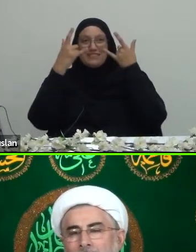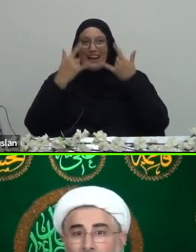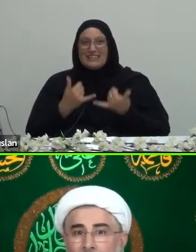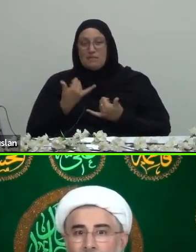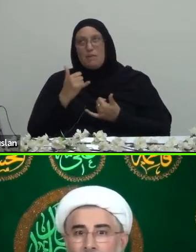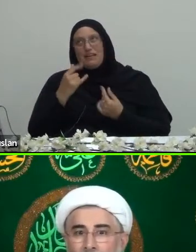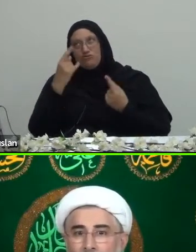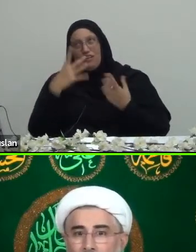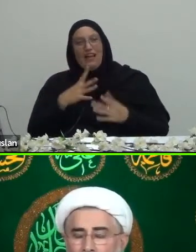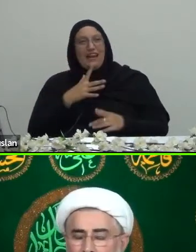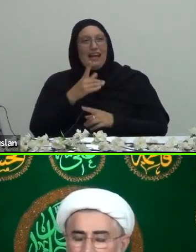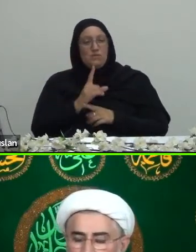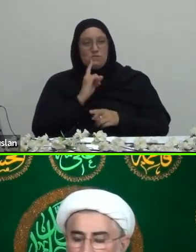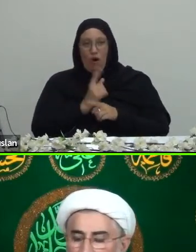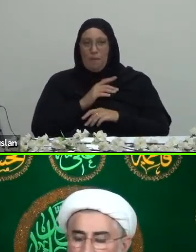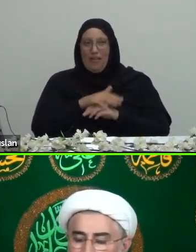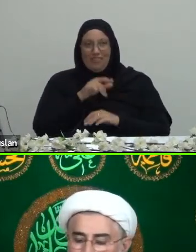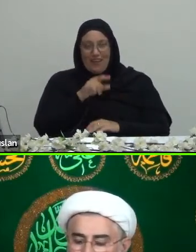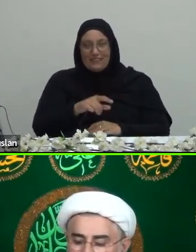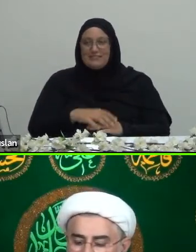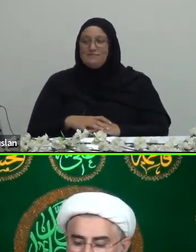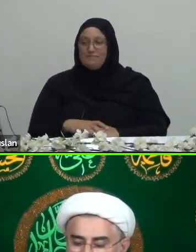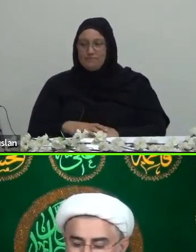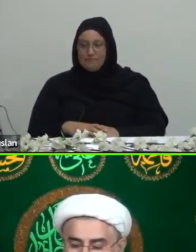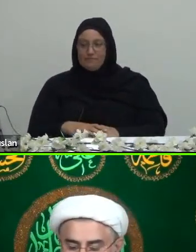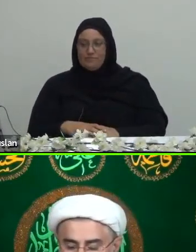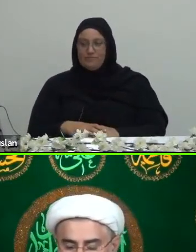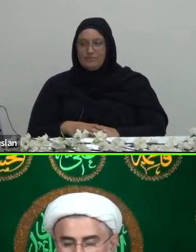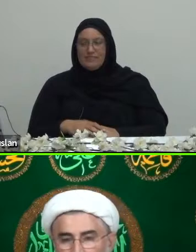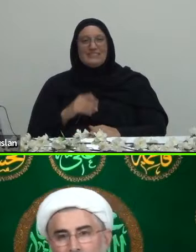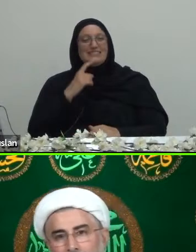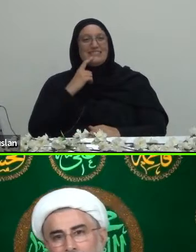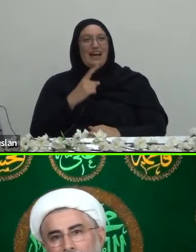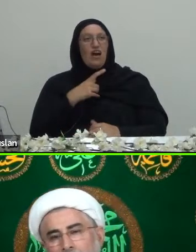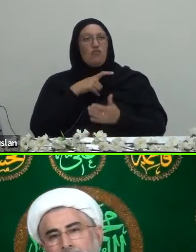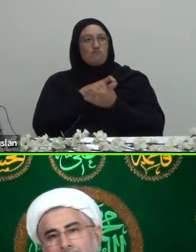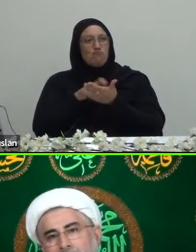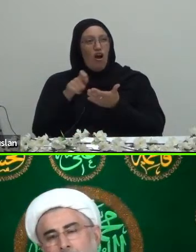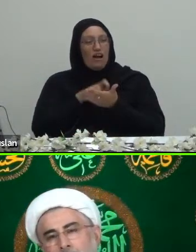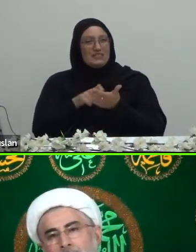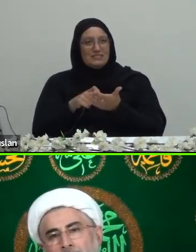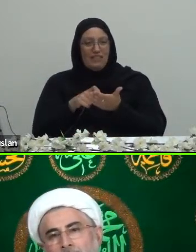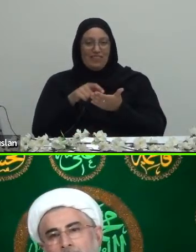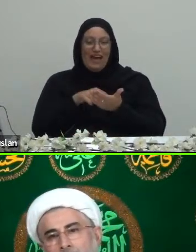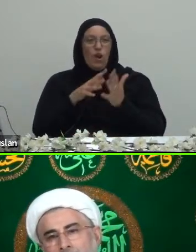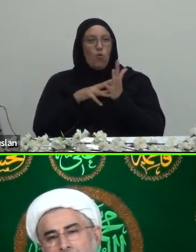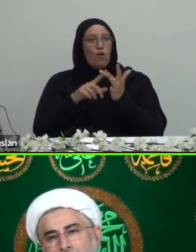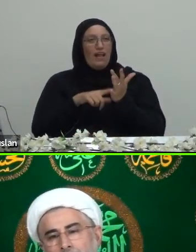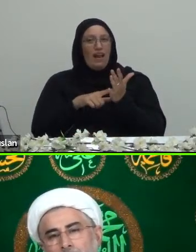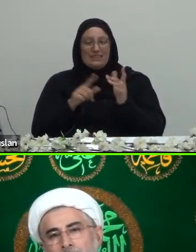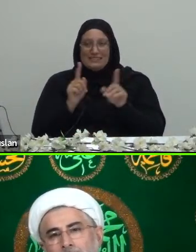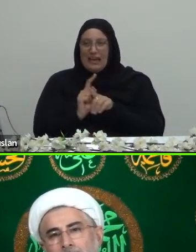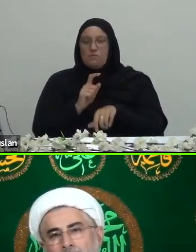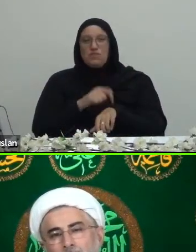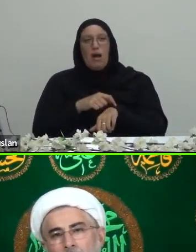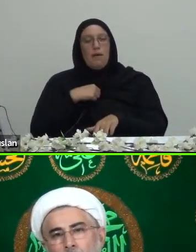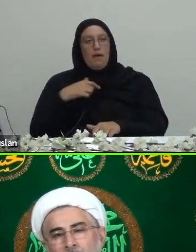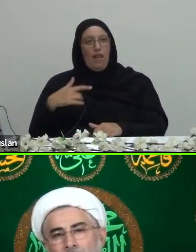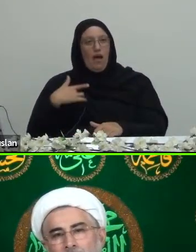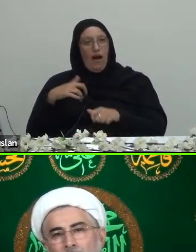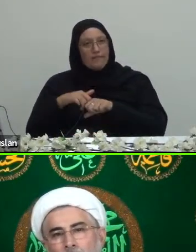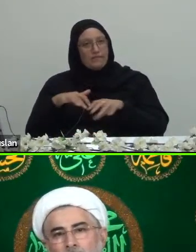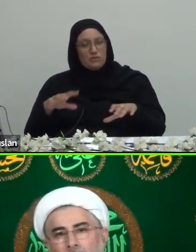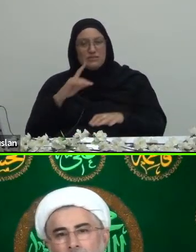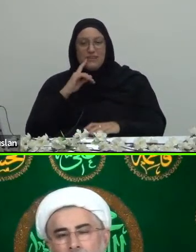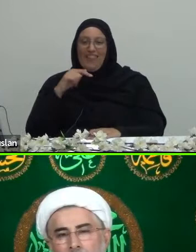get confirmation from our solicitor that I write it while I'm alive, that look, this property, my